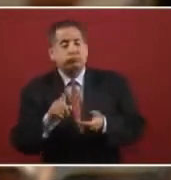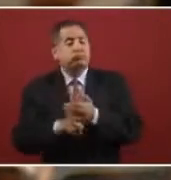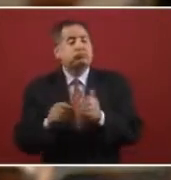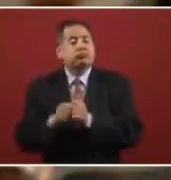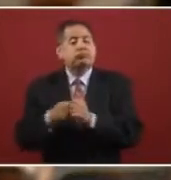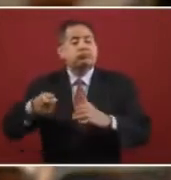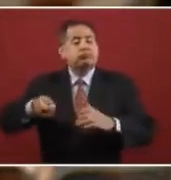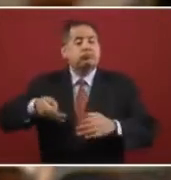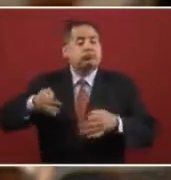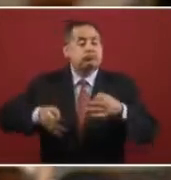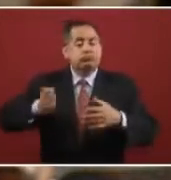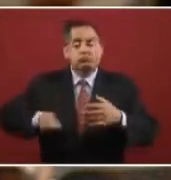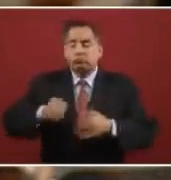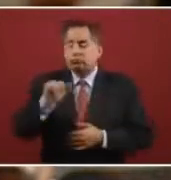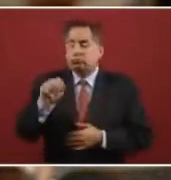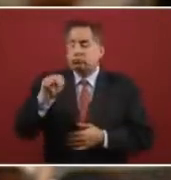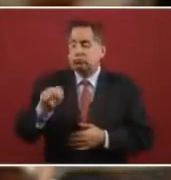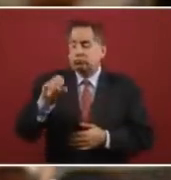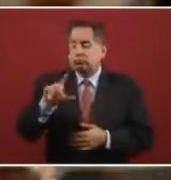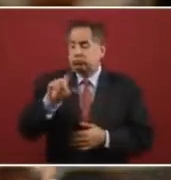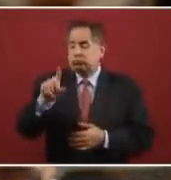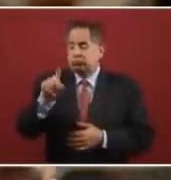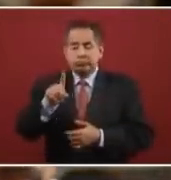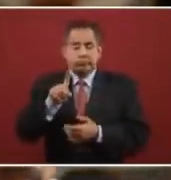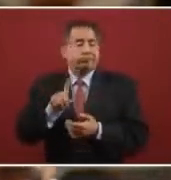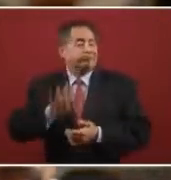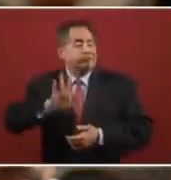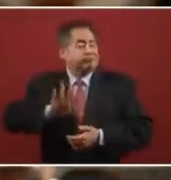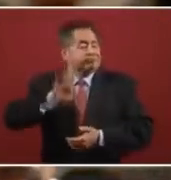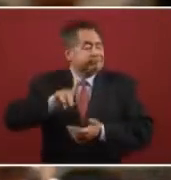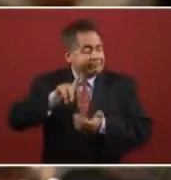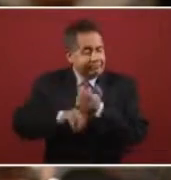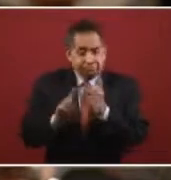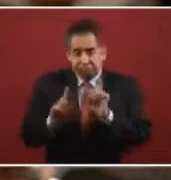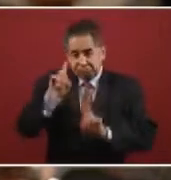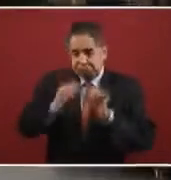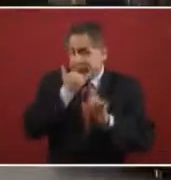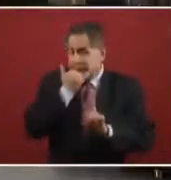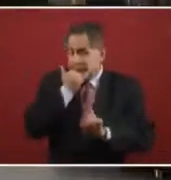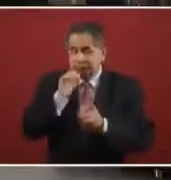por presuntamente for presumptuously being involved la